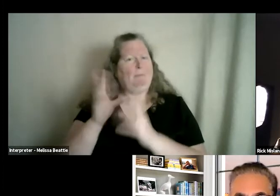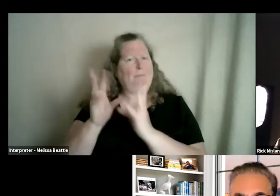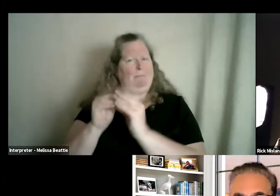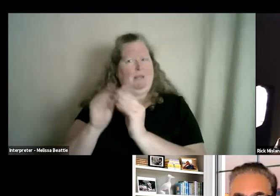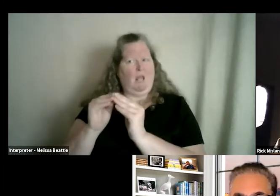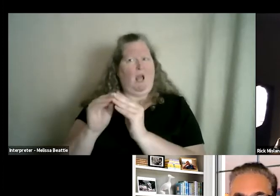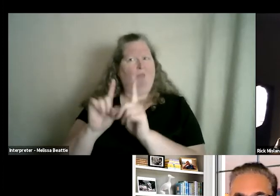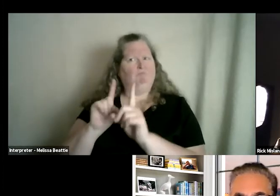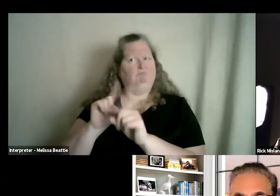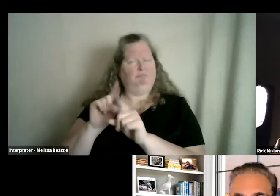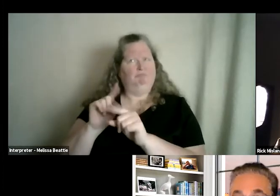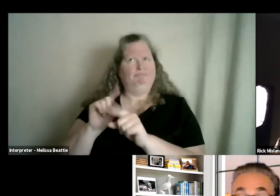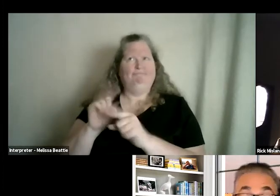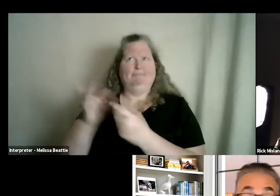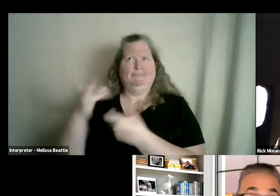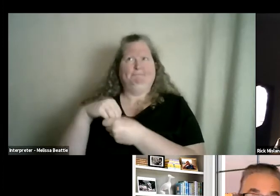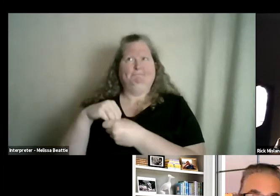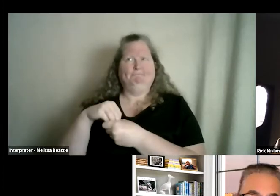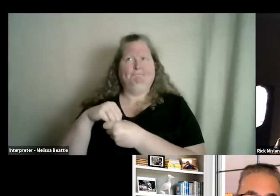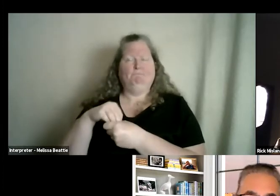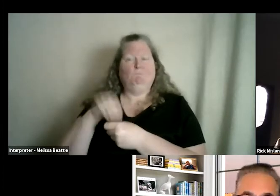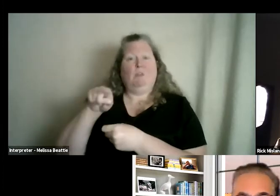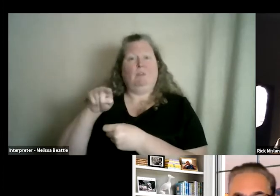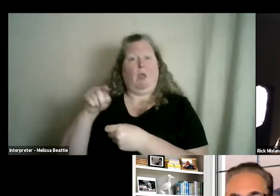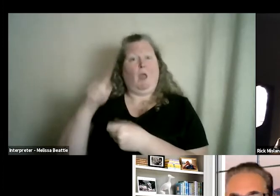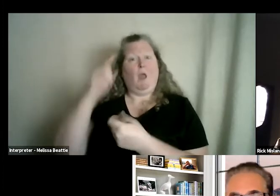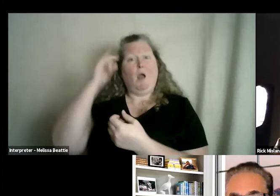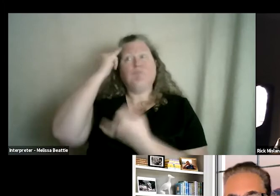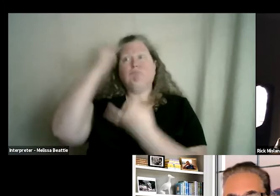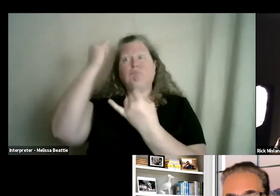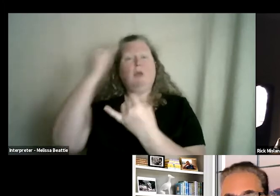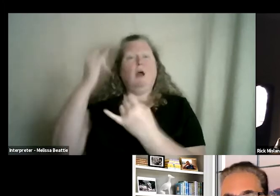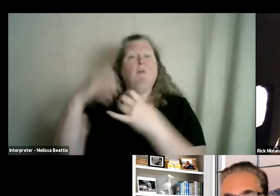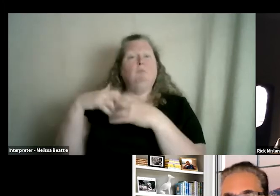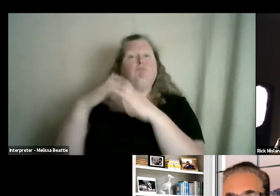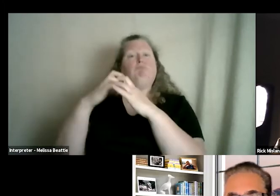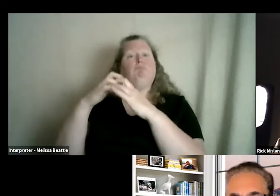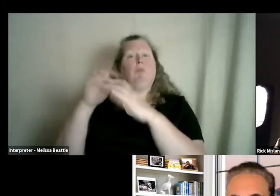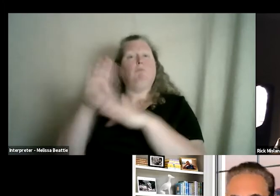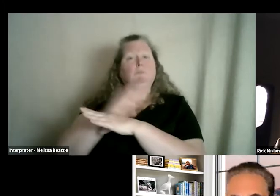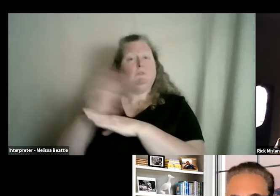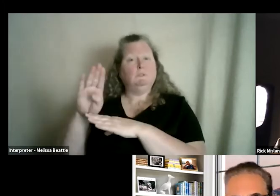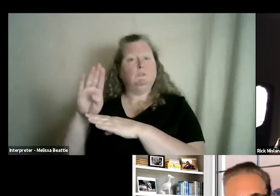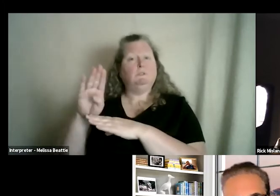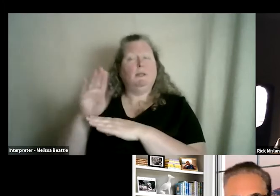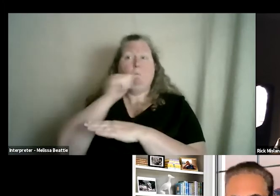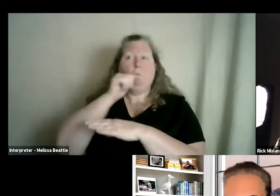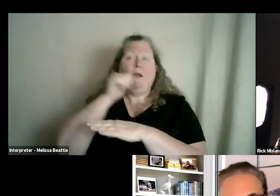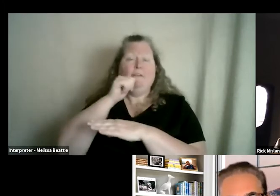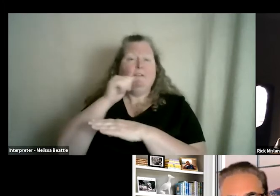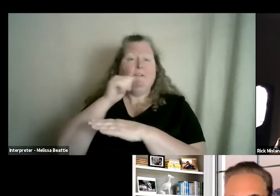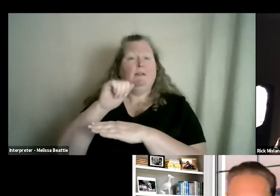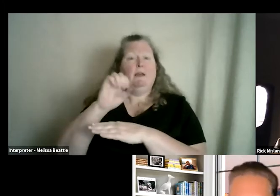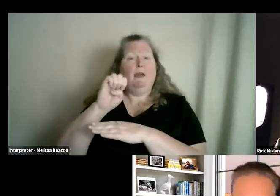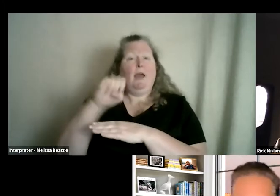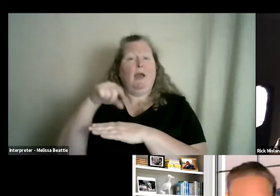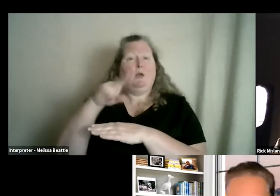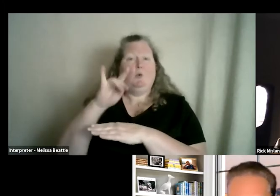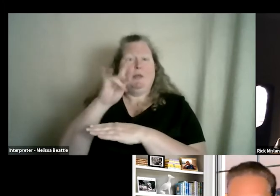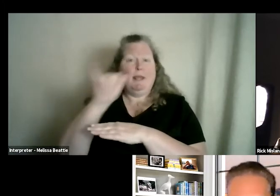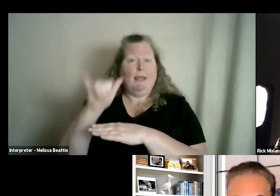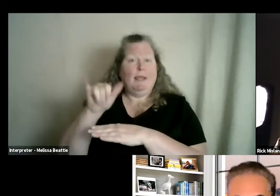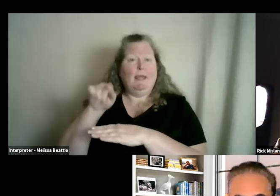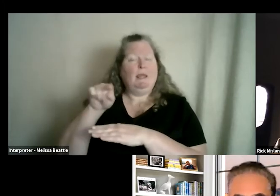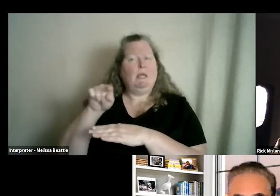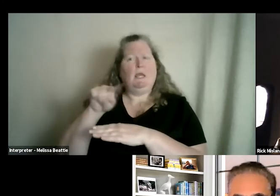somebody who has enterprise vision, is in private equity, and it was putting together a roll-up of a